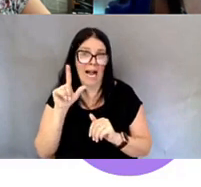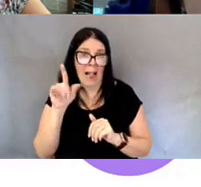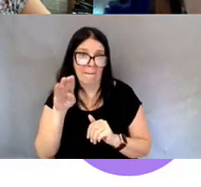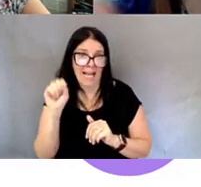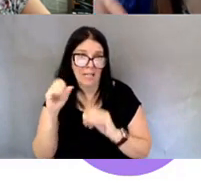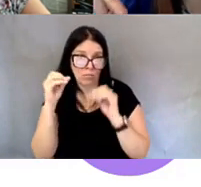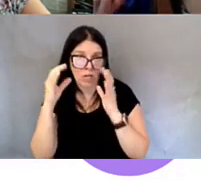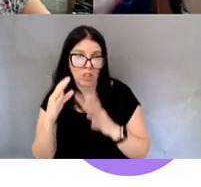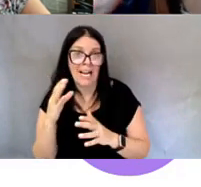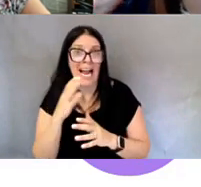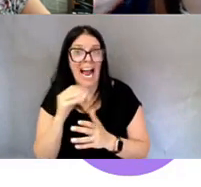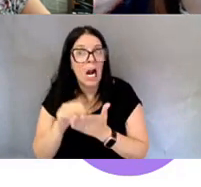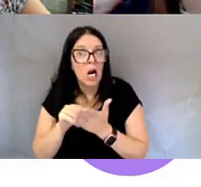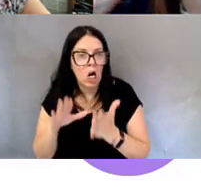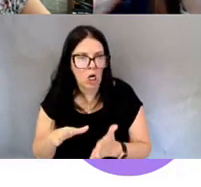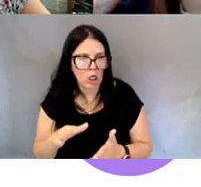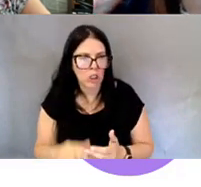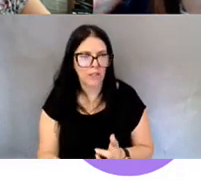dare I say.